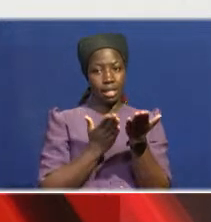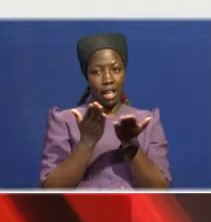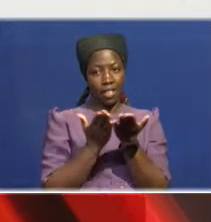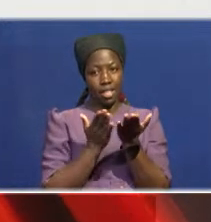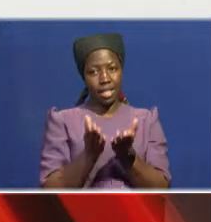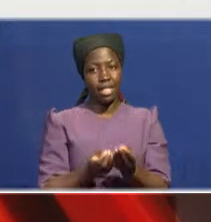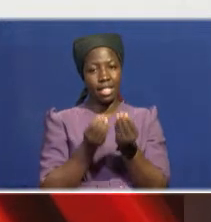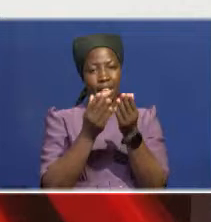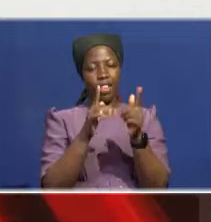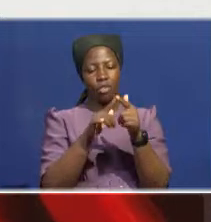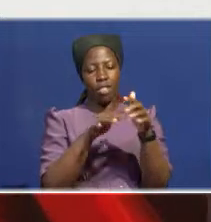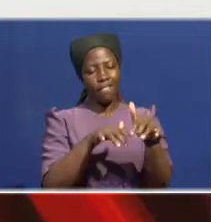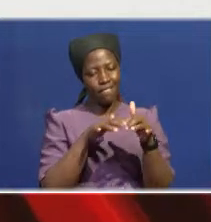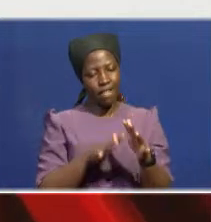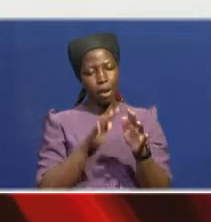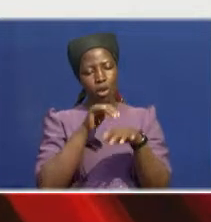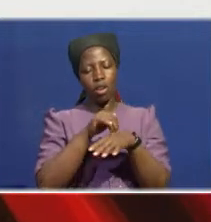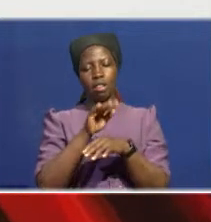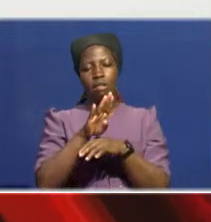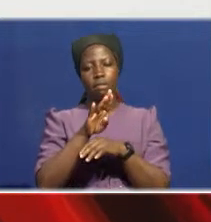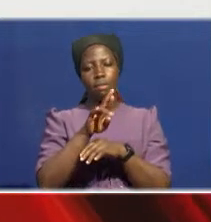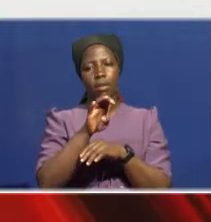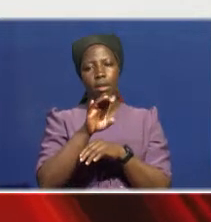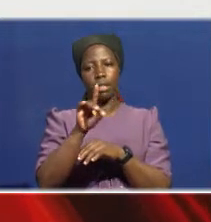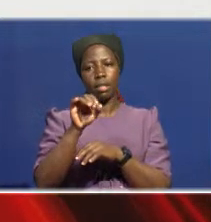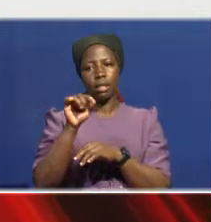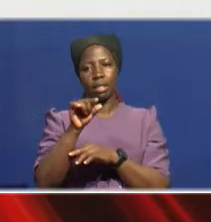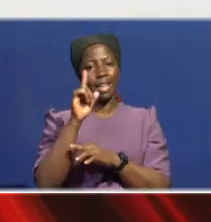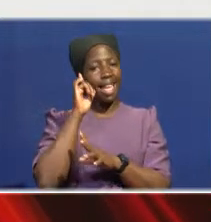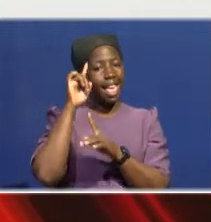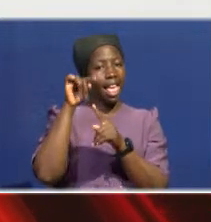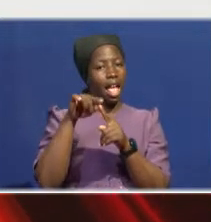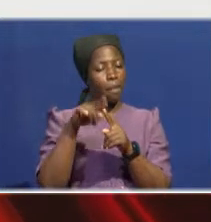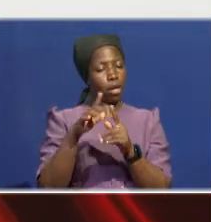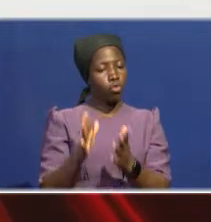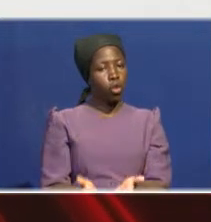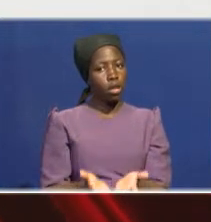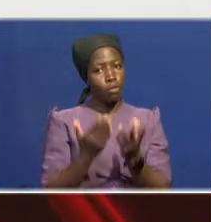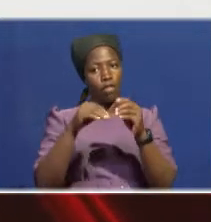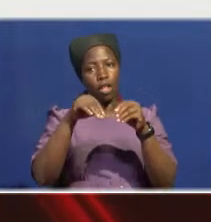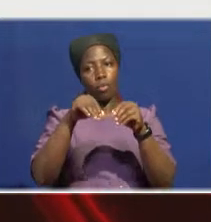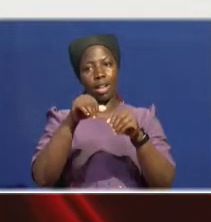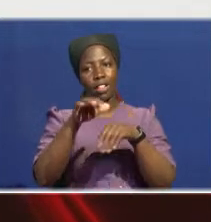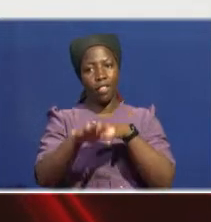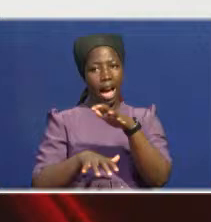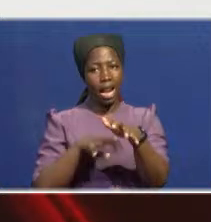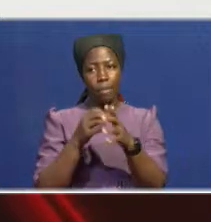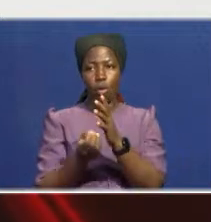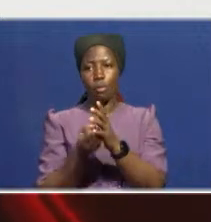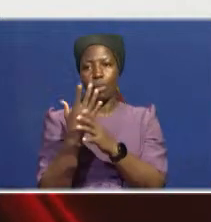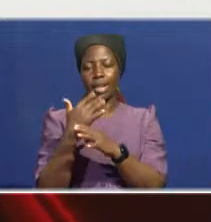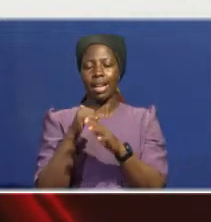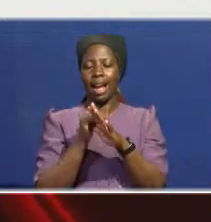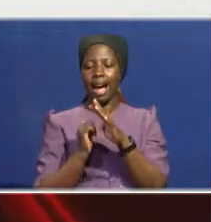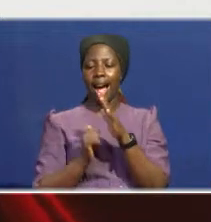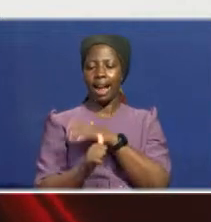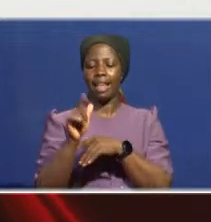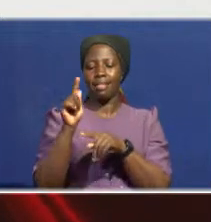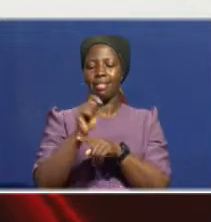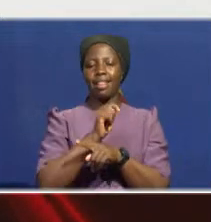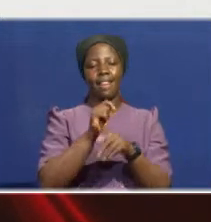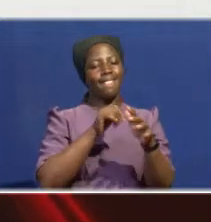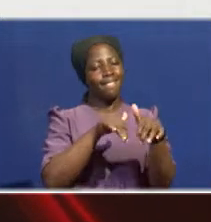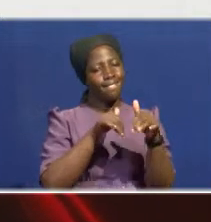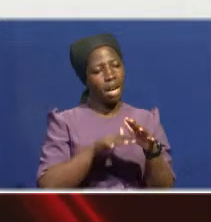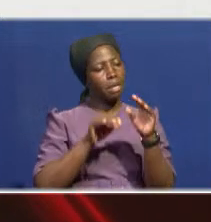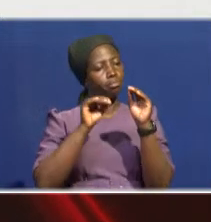and farmers on breeding in efforts to boost, enhance the quality of livestock products. Under the training, farmers are